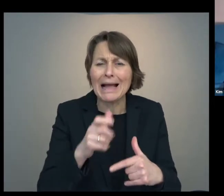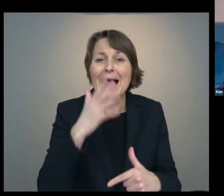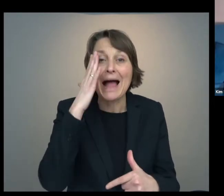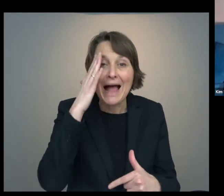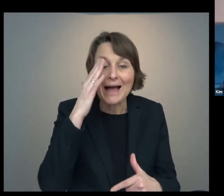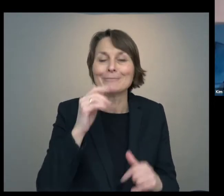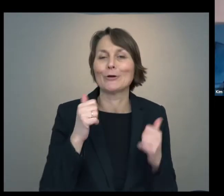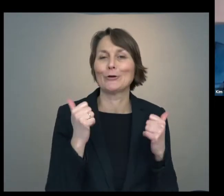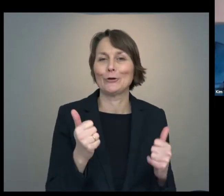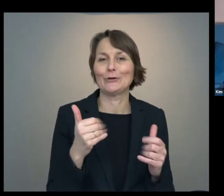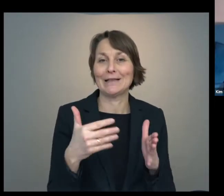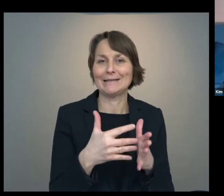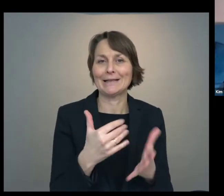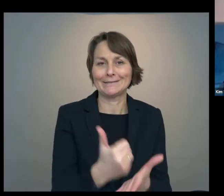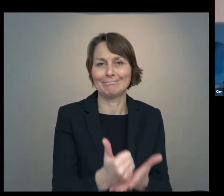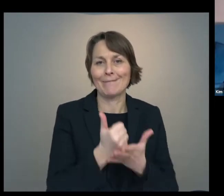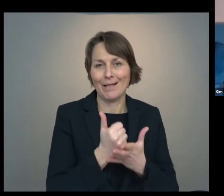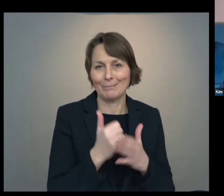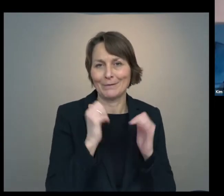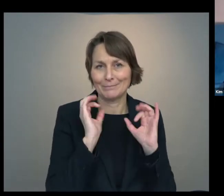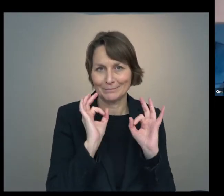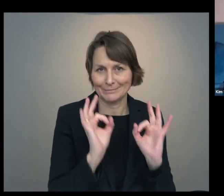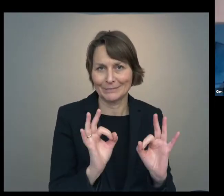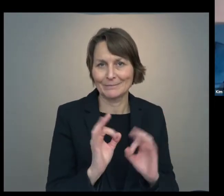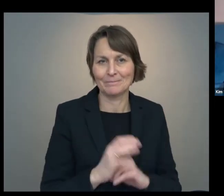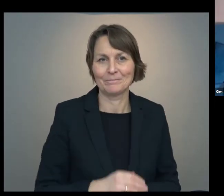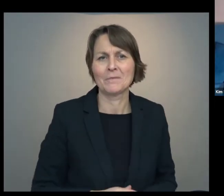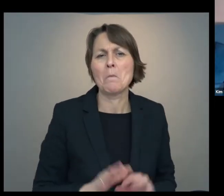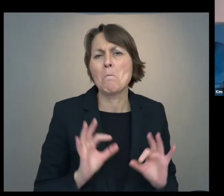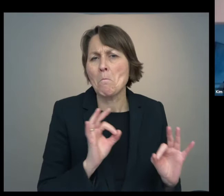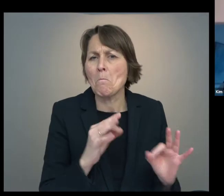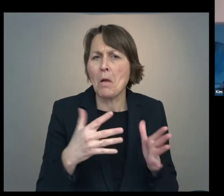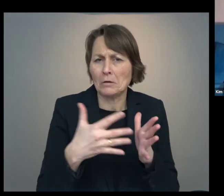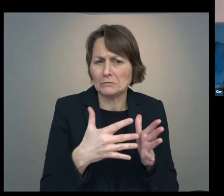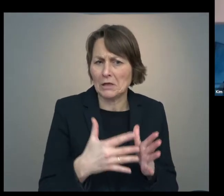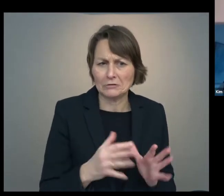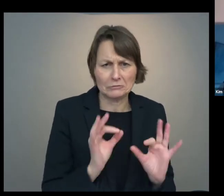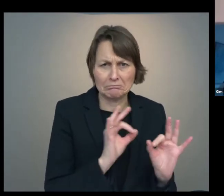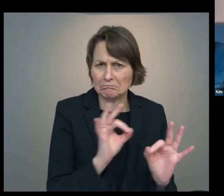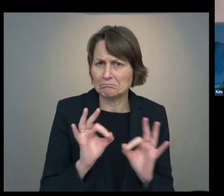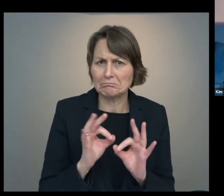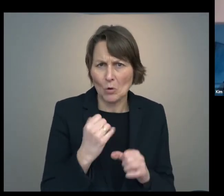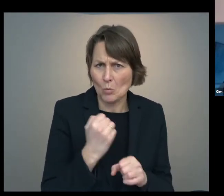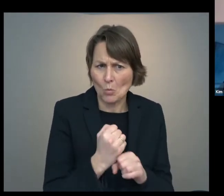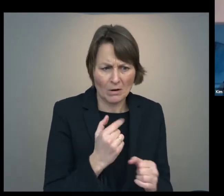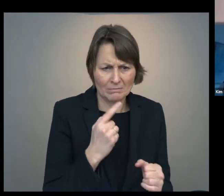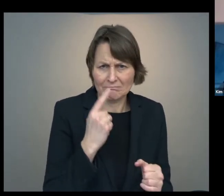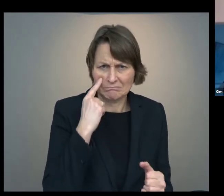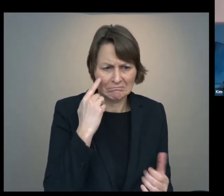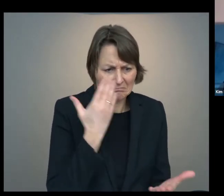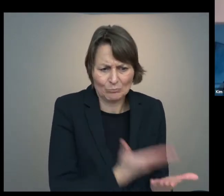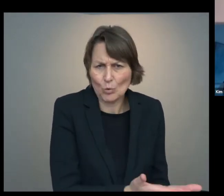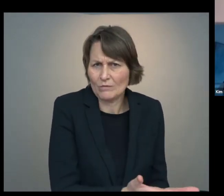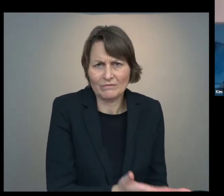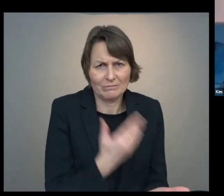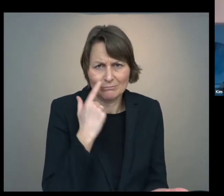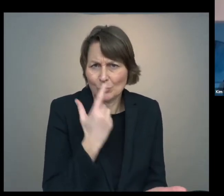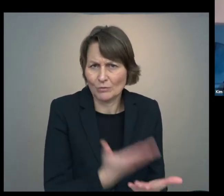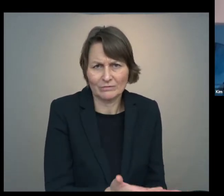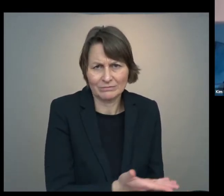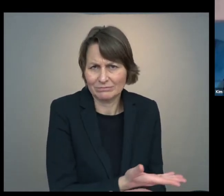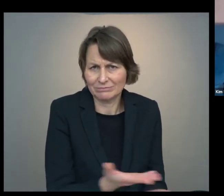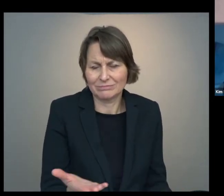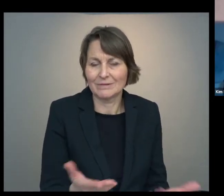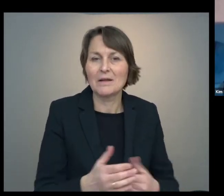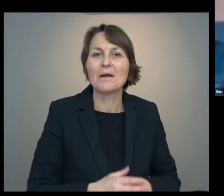with a bug in it. So that was really nice, and a great example that the tests do work. Of course, I mean, tests work. I think that's a